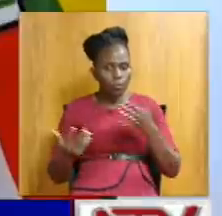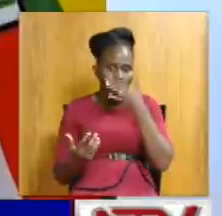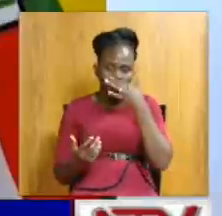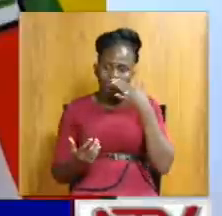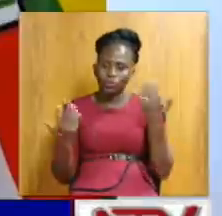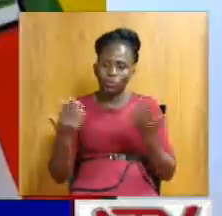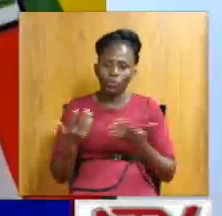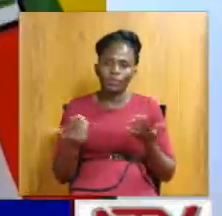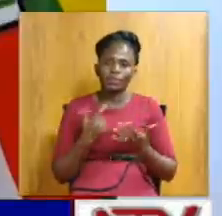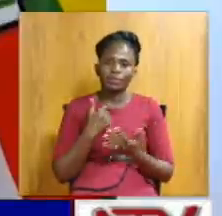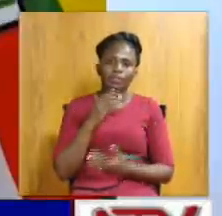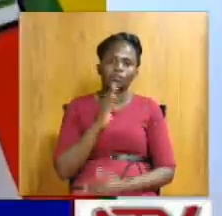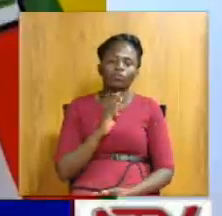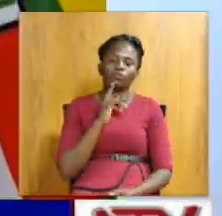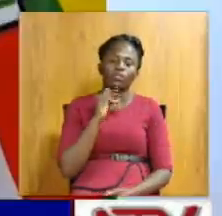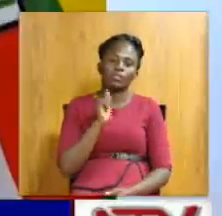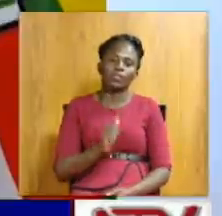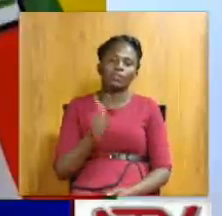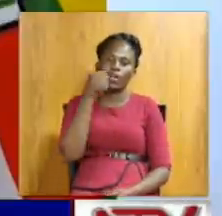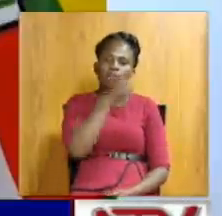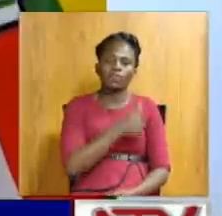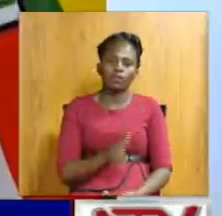Bloemfontein of South Africa.